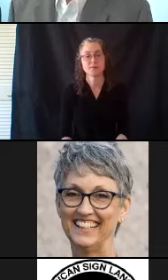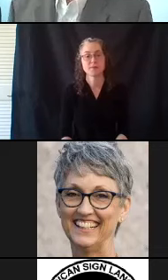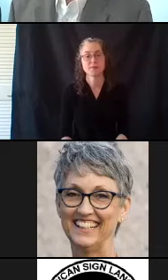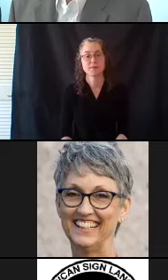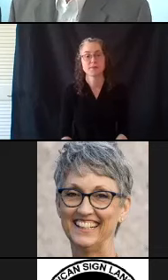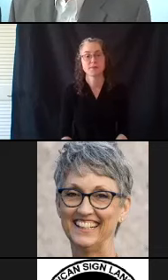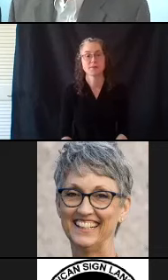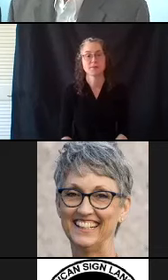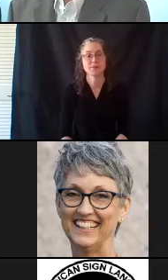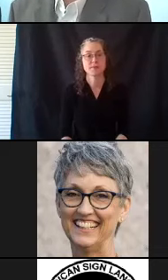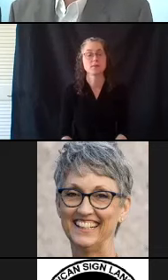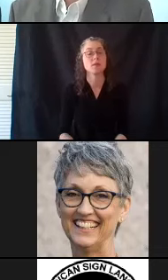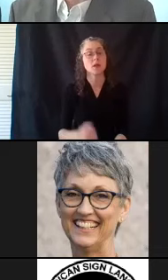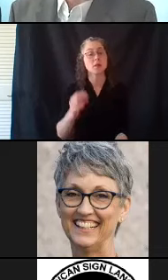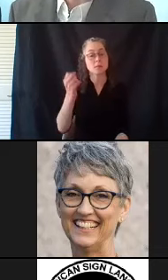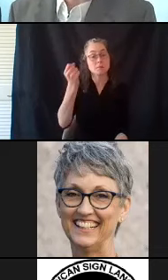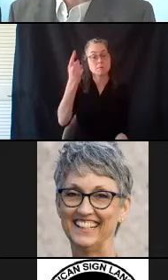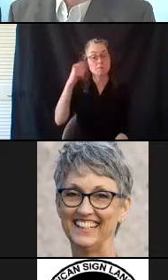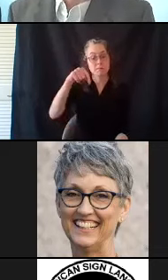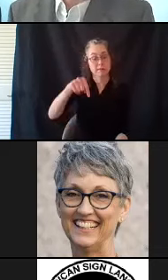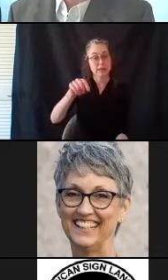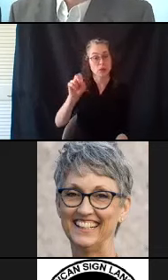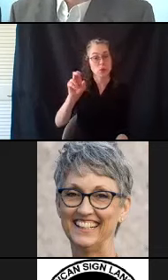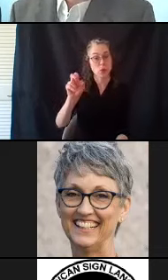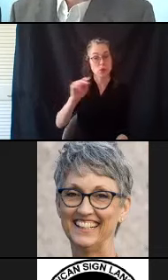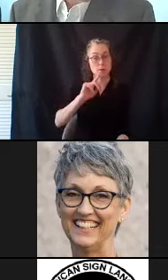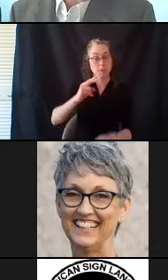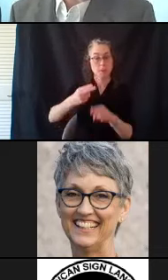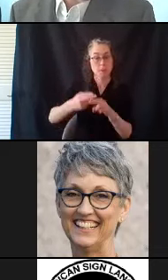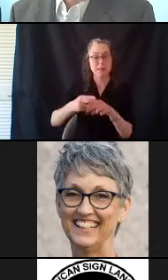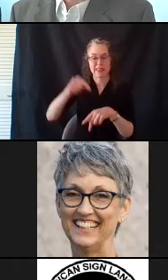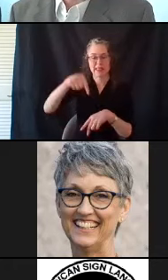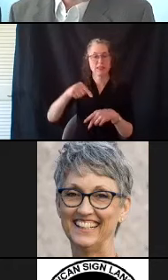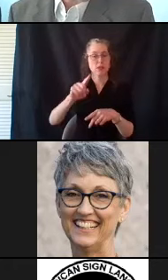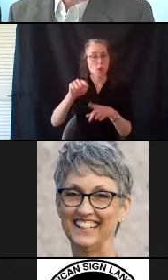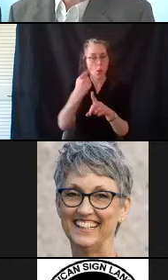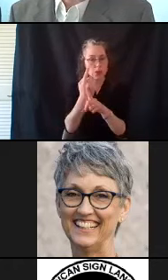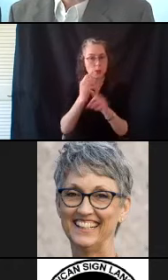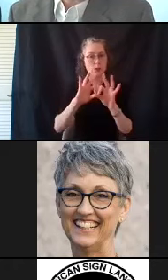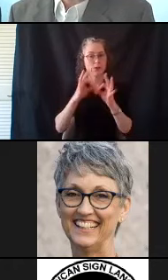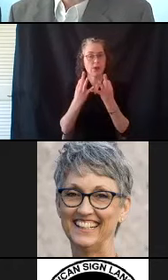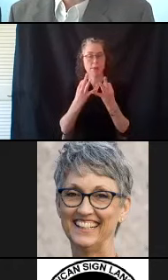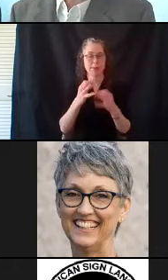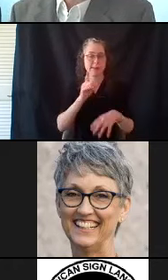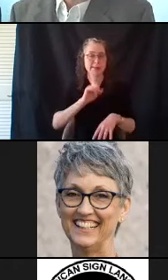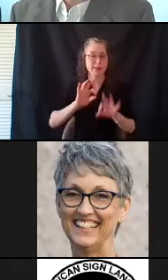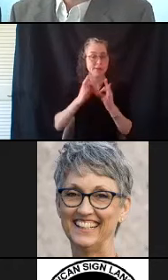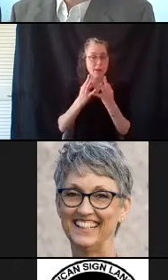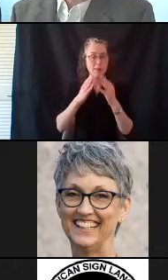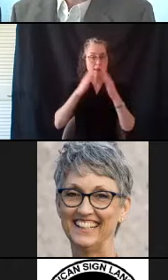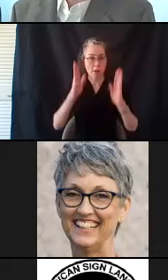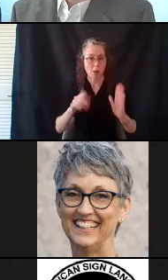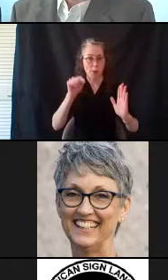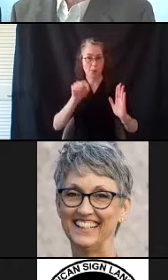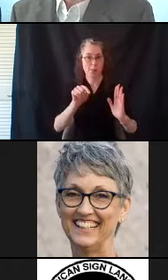So we're talking, as Susan mentioned, about single family homes. And when we take this, only 38% of single family